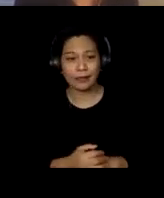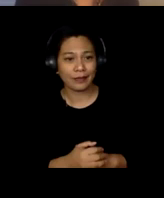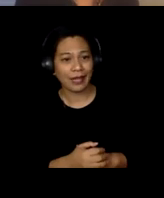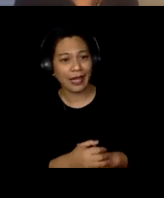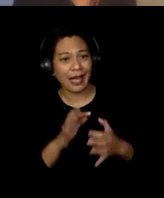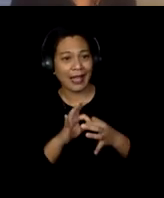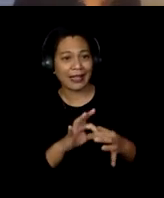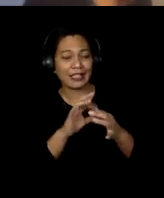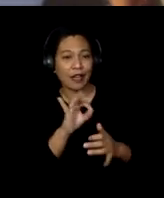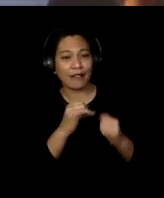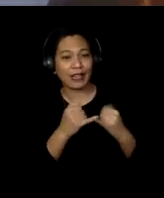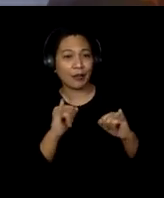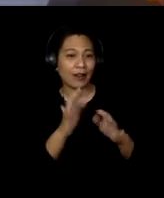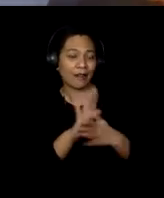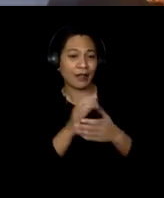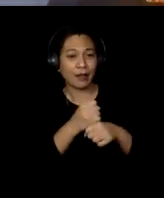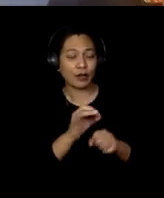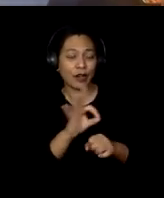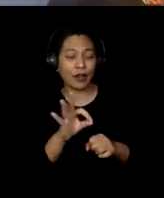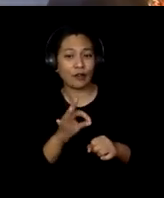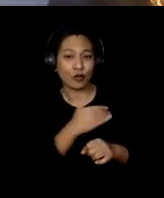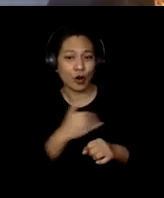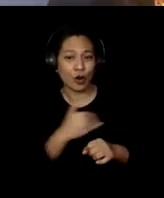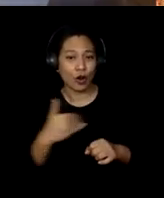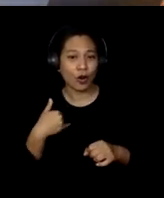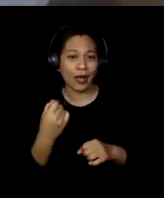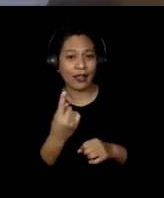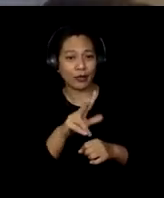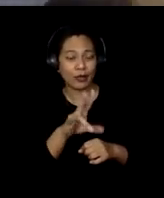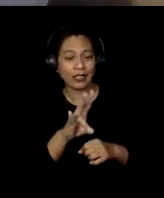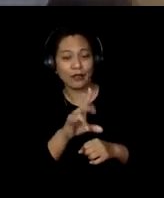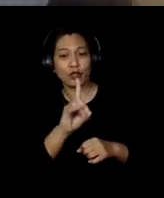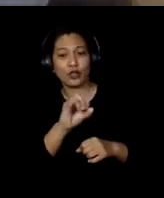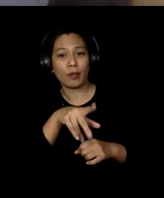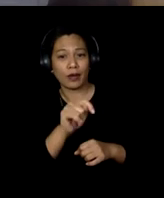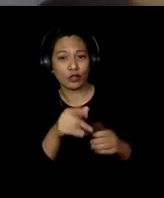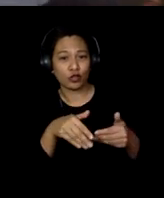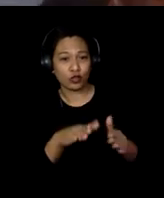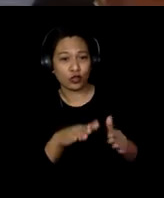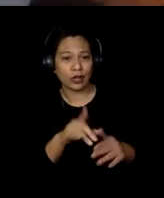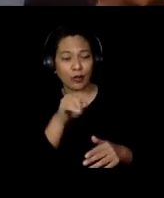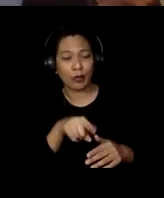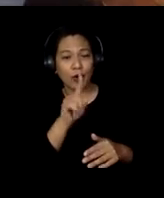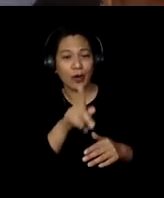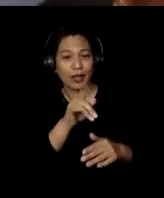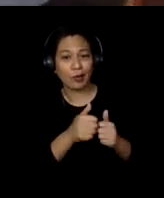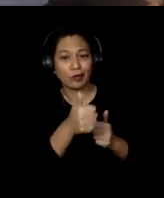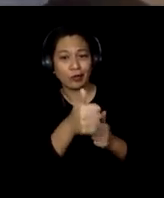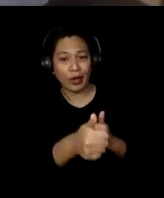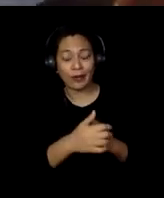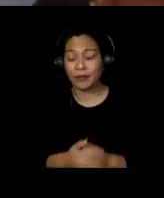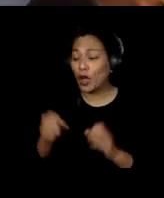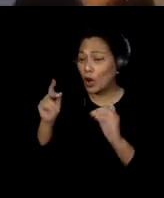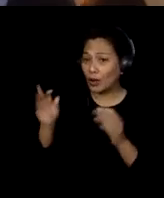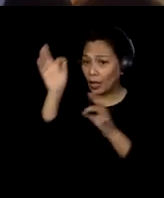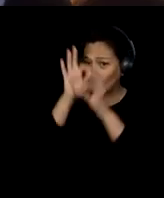of Independent Filmmakers of Toronto is on 1137 DuPont Street in Toronto and is 1.1 kilometers away. Okay,